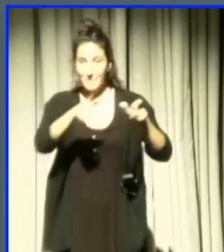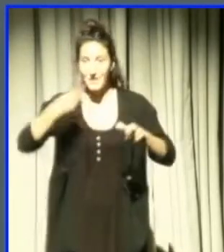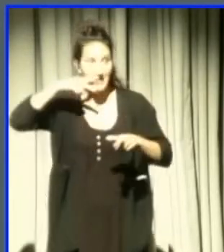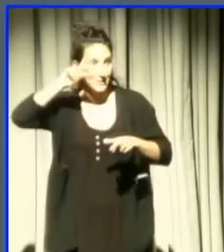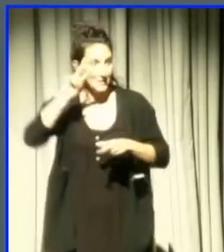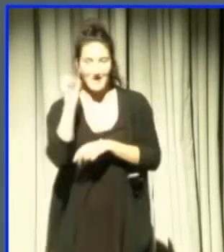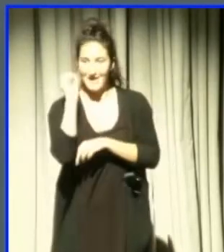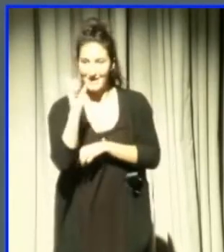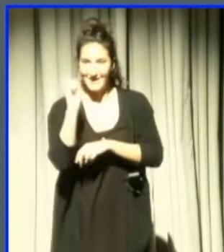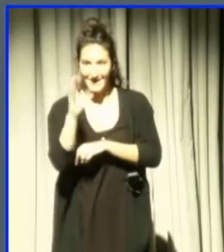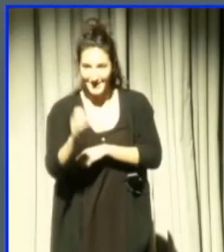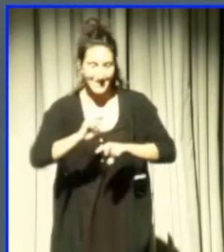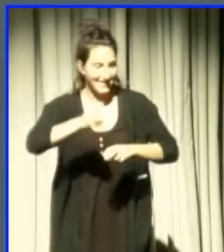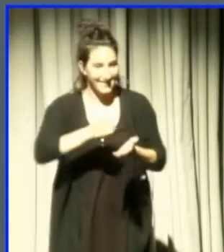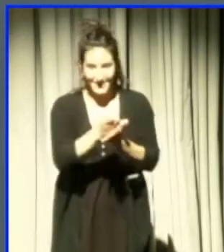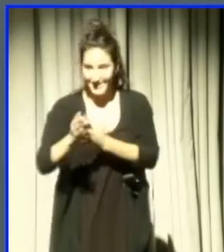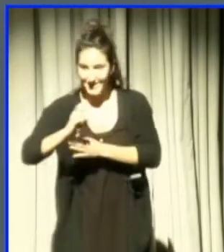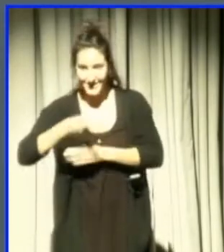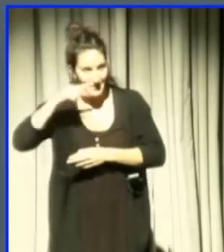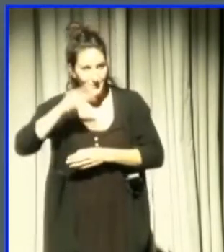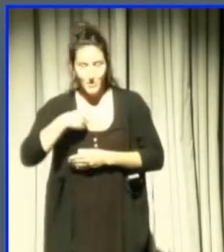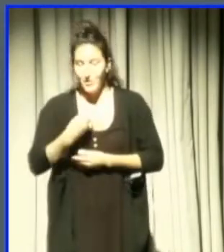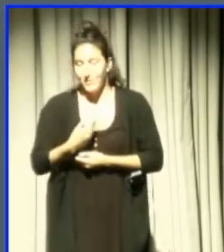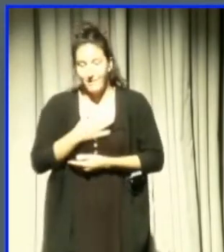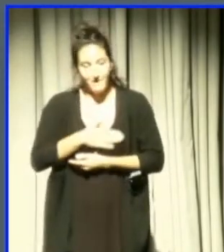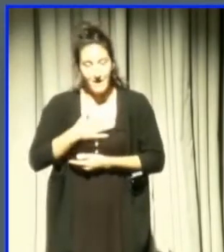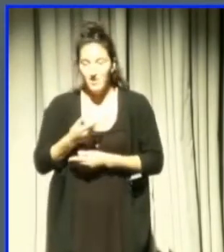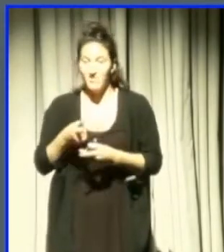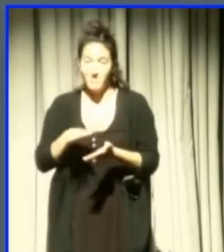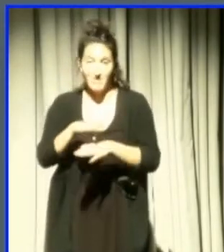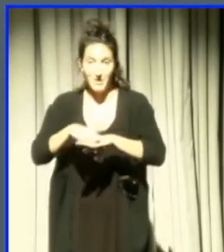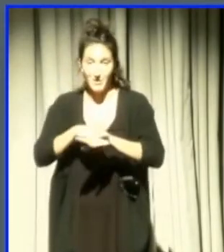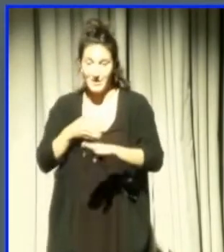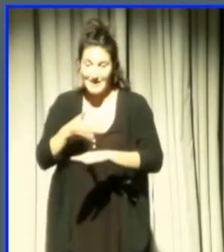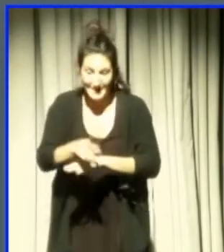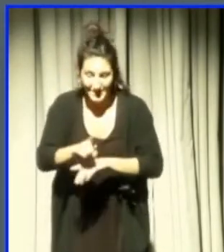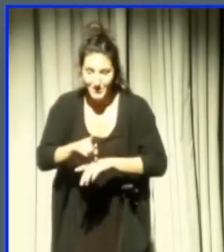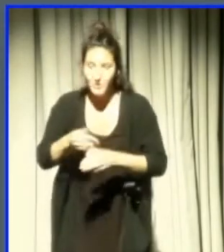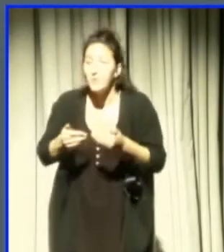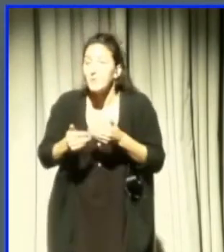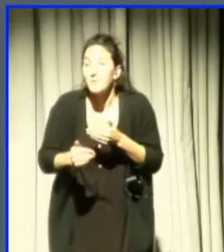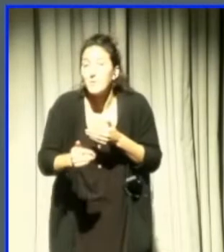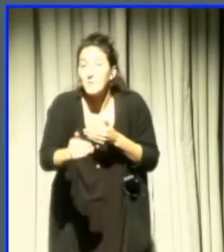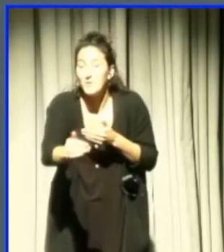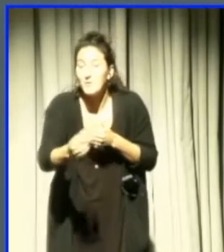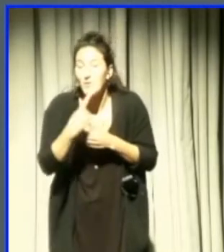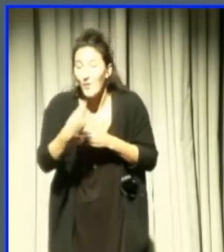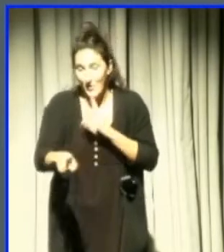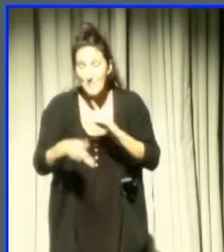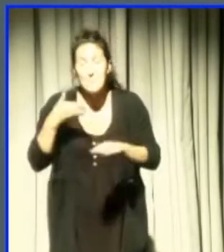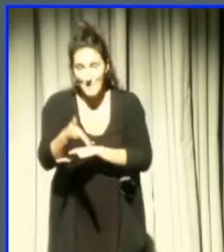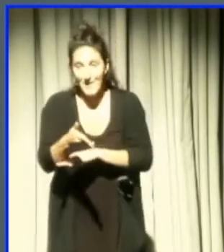at such a distance, but there will be a time in which I will be present, promised. And thank you, BBK. Thank you, C4E, and all